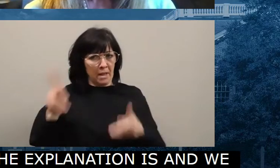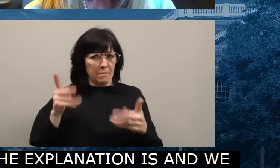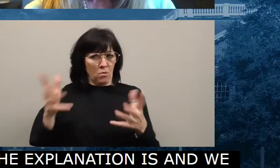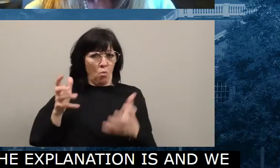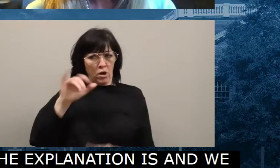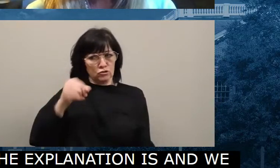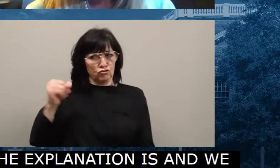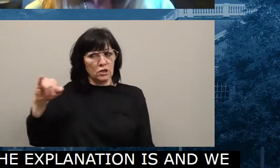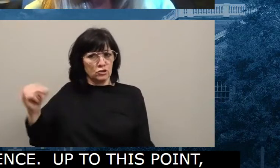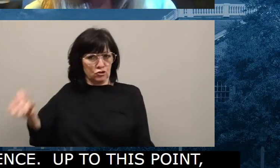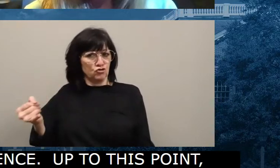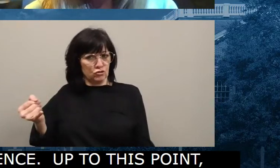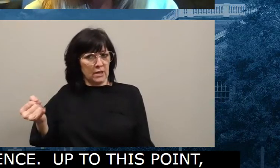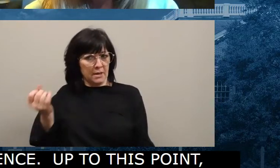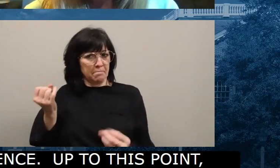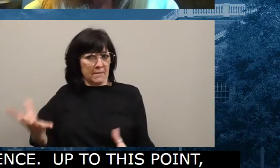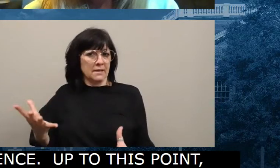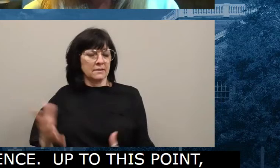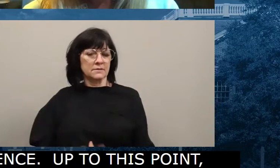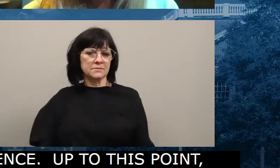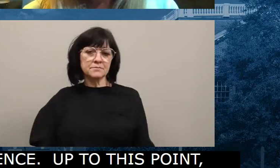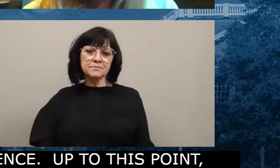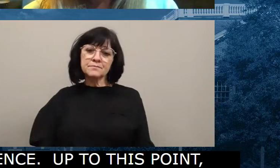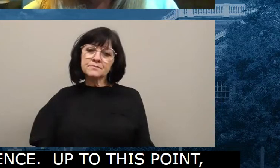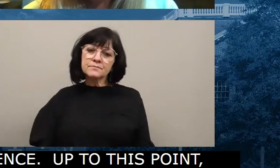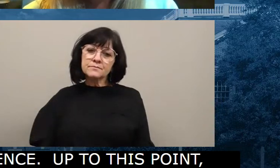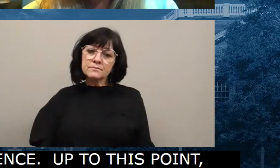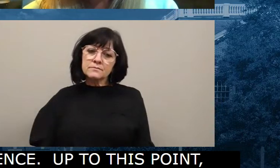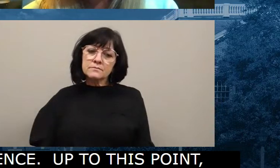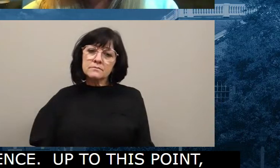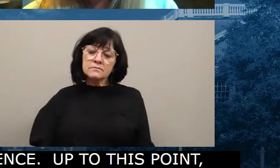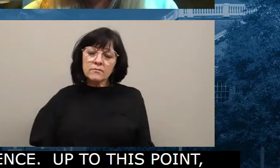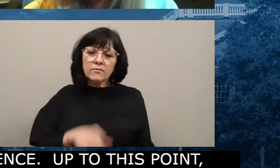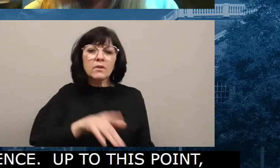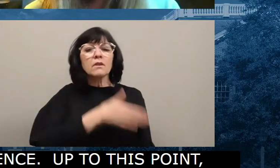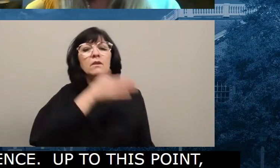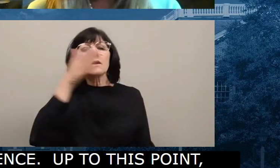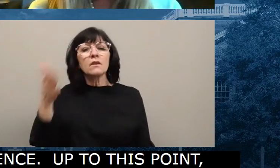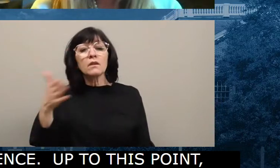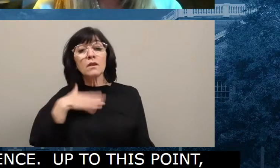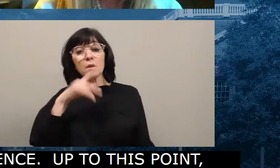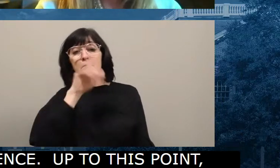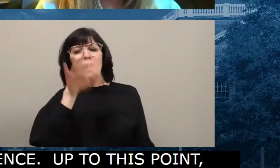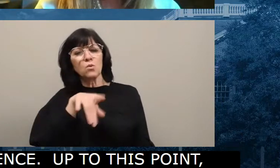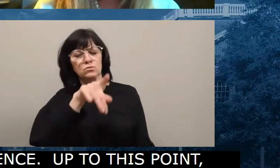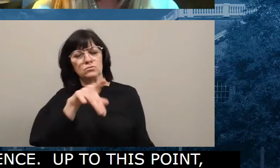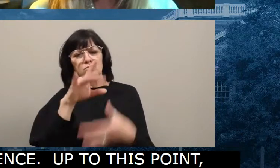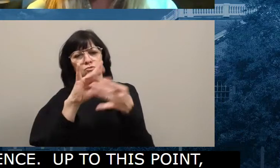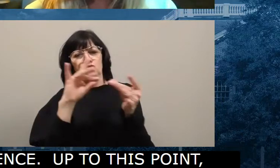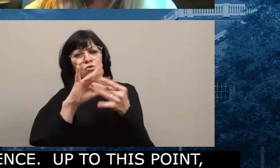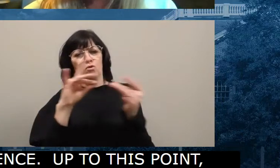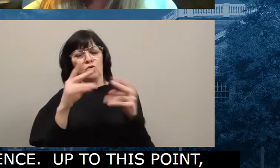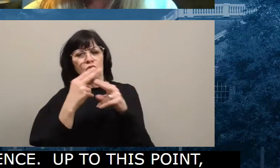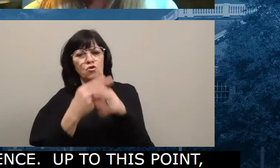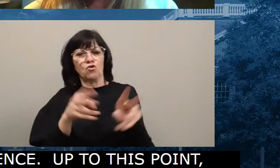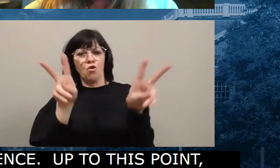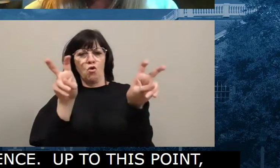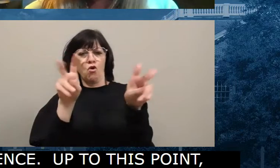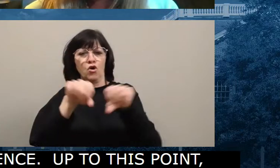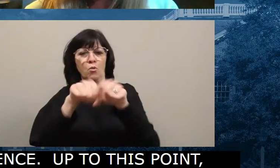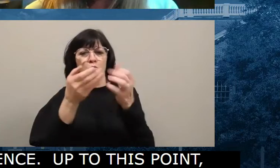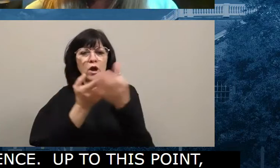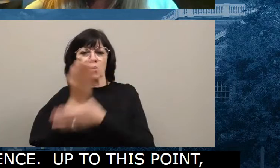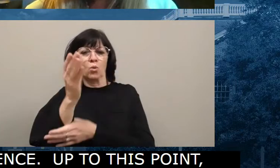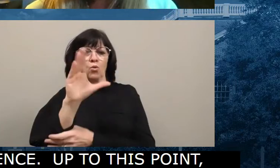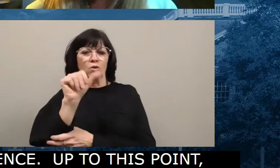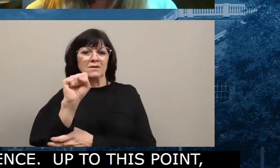My second question goes toward the idea of breakthrough cases. Can you explain how people should interpret